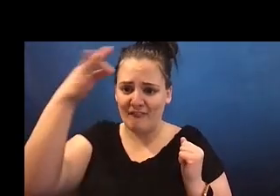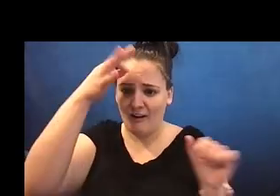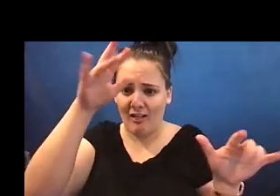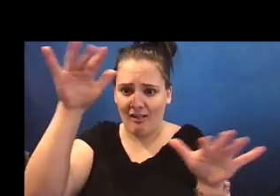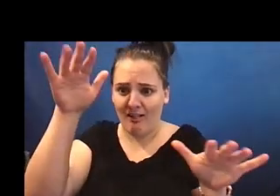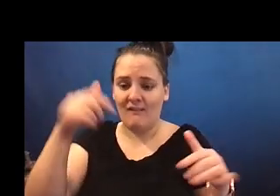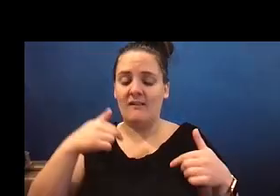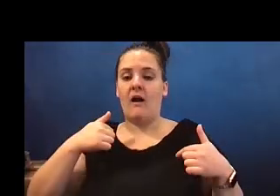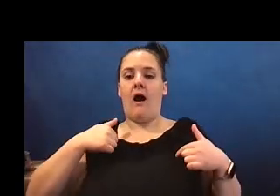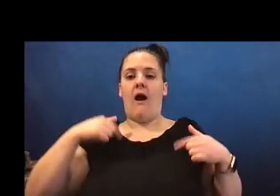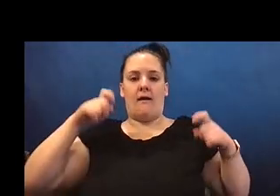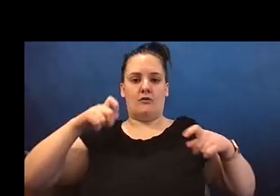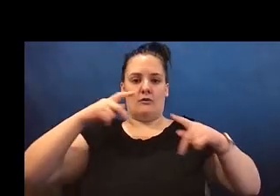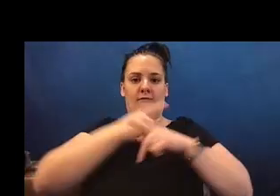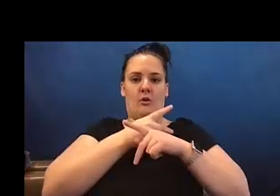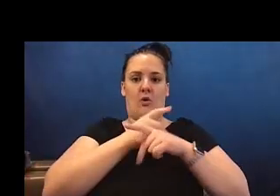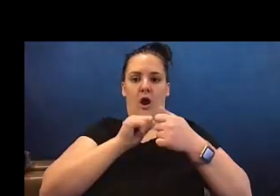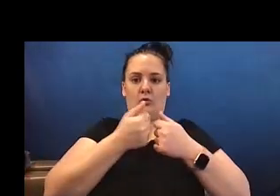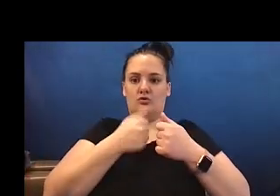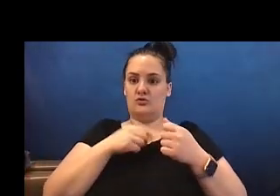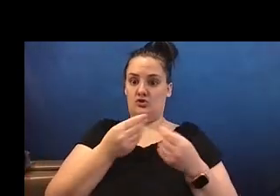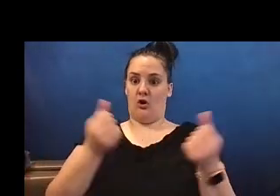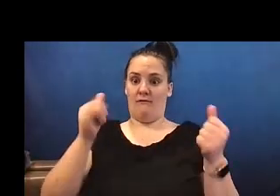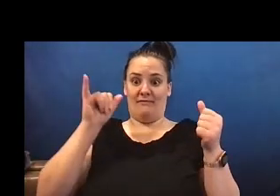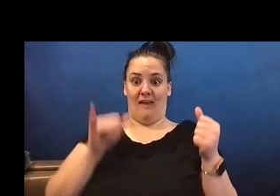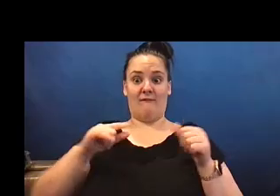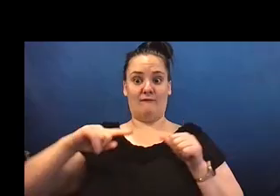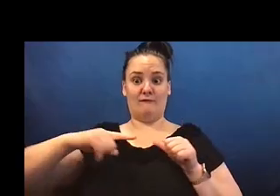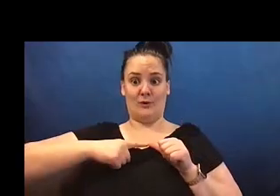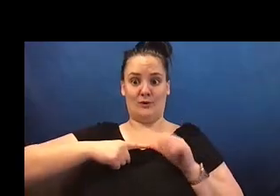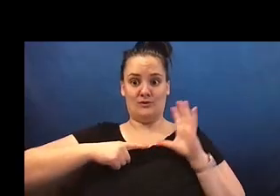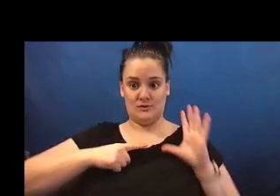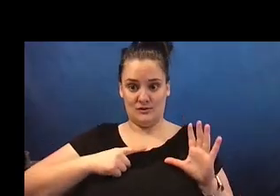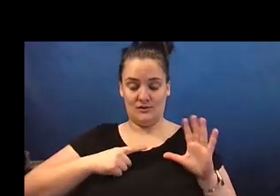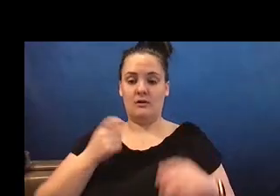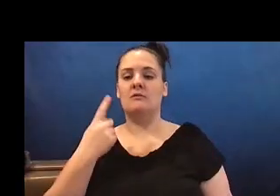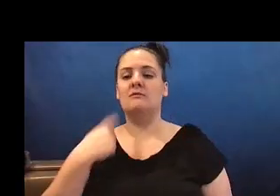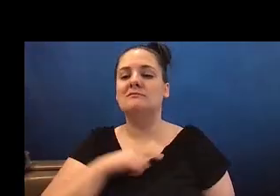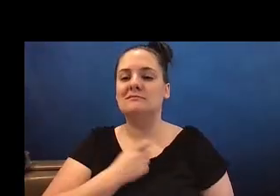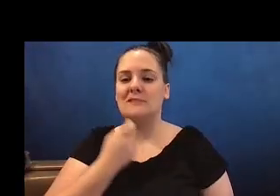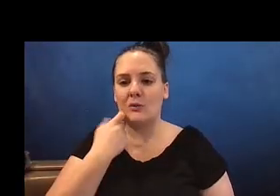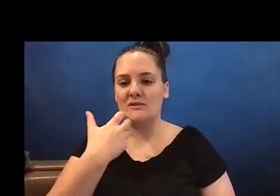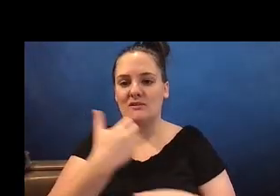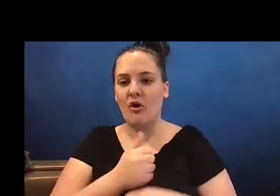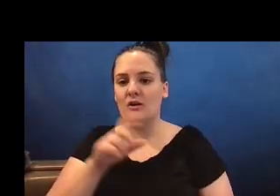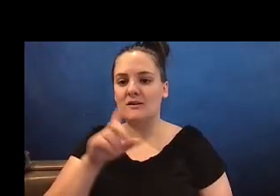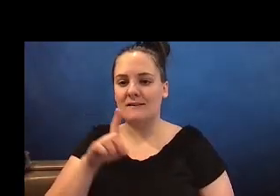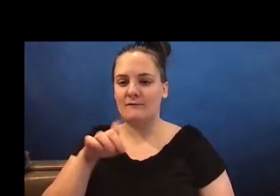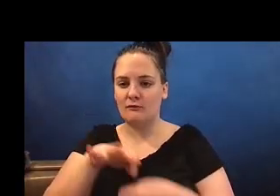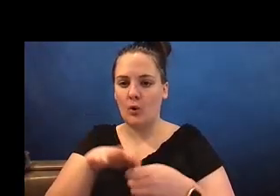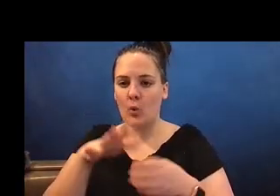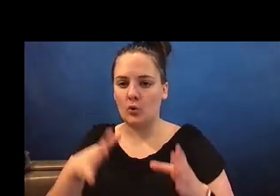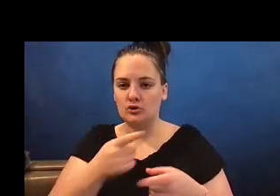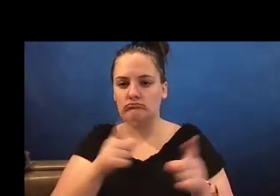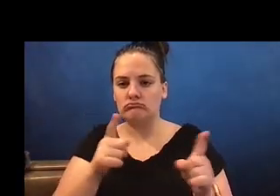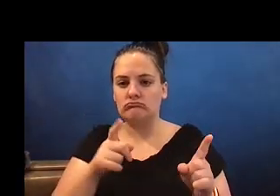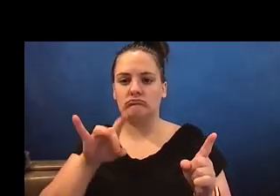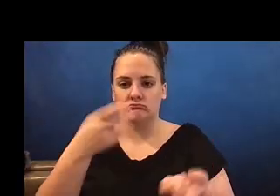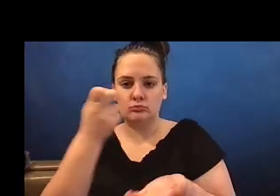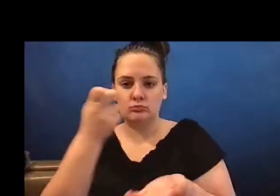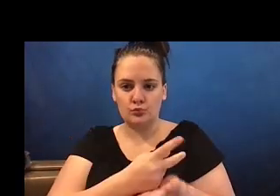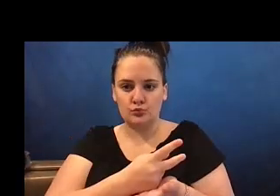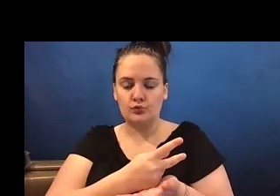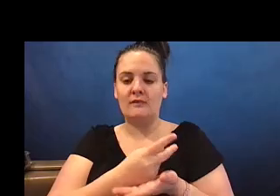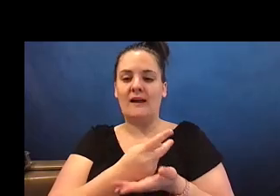to figure out how to solve that. We recently got our Denver voters to approve